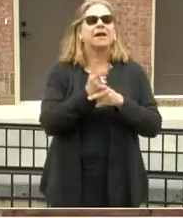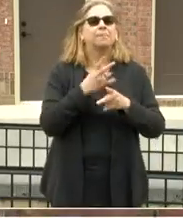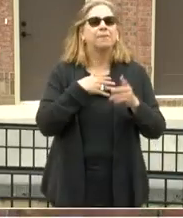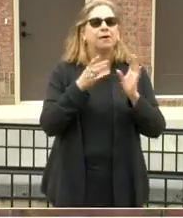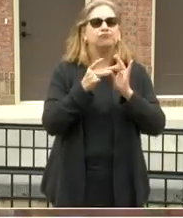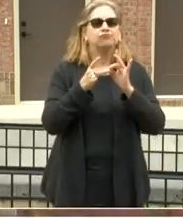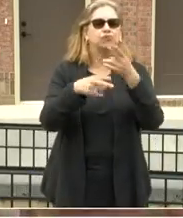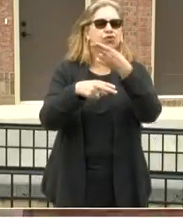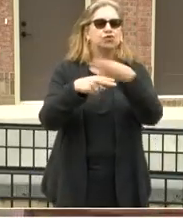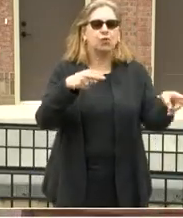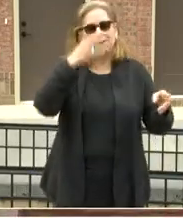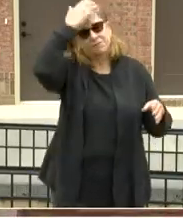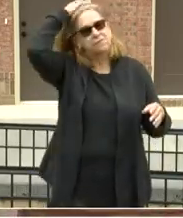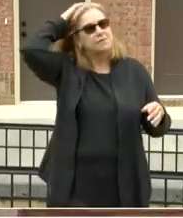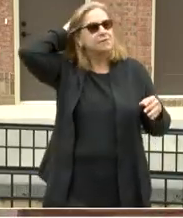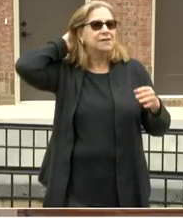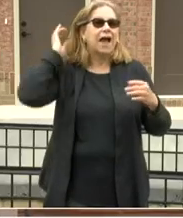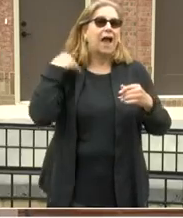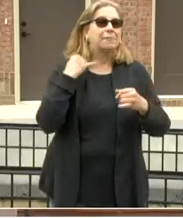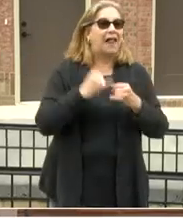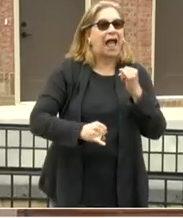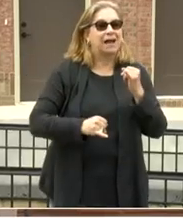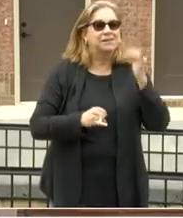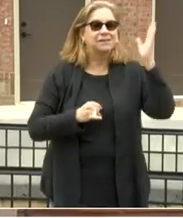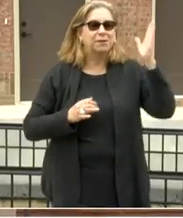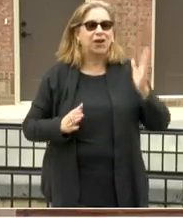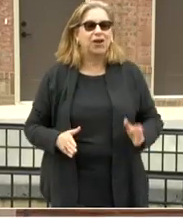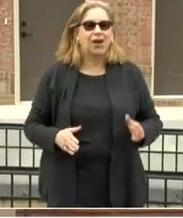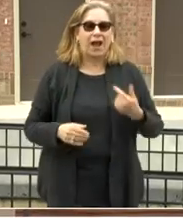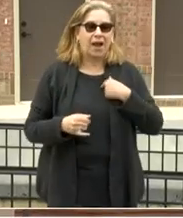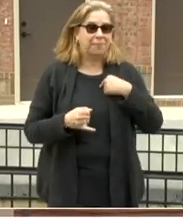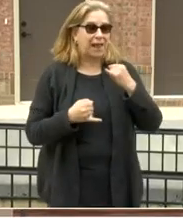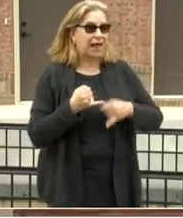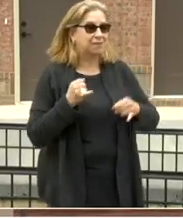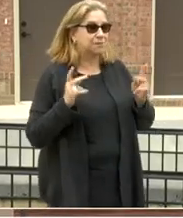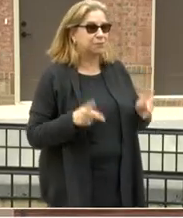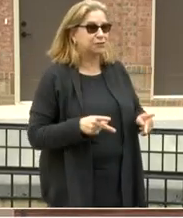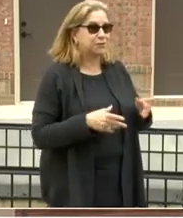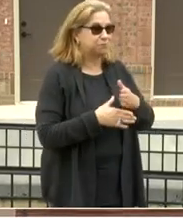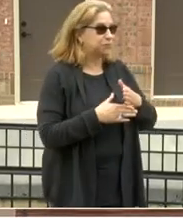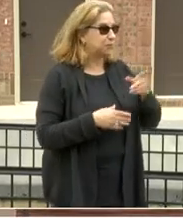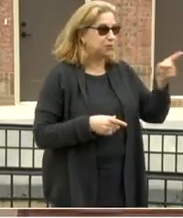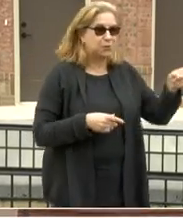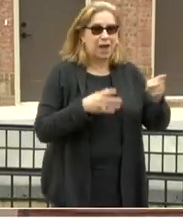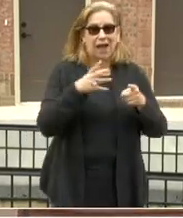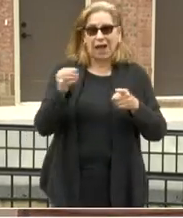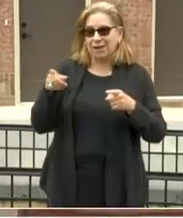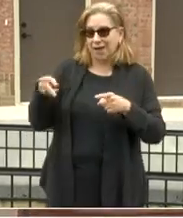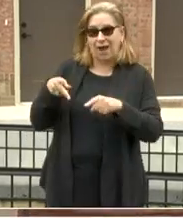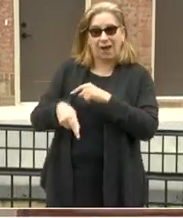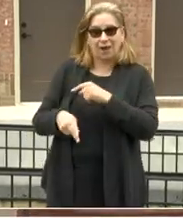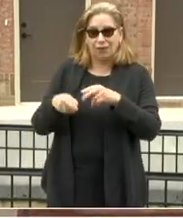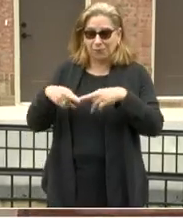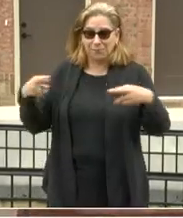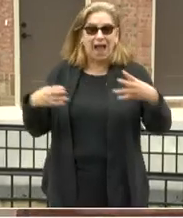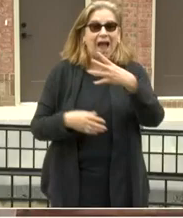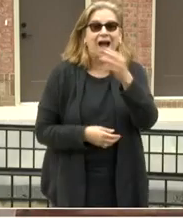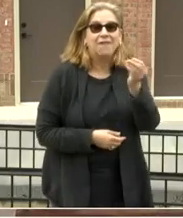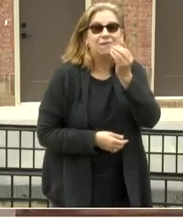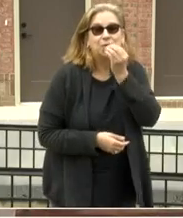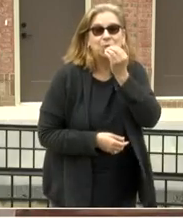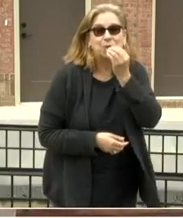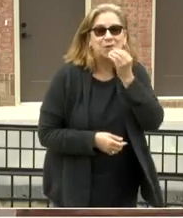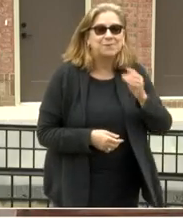between you and the ribbon cutting and the food. Let me say that on behalf of the Knutson companies, we couldn't be more thrilled to be